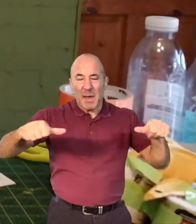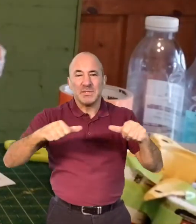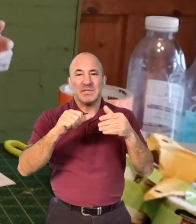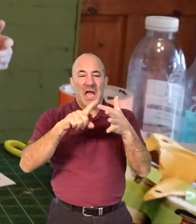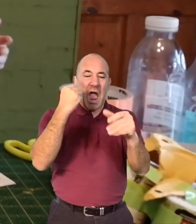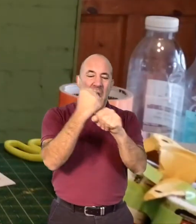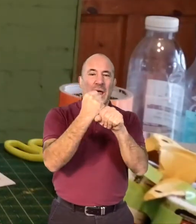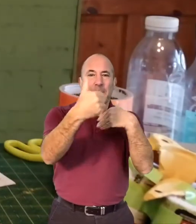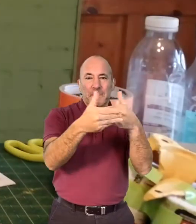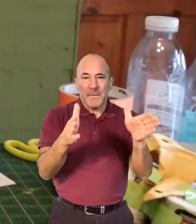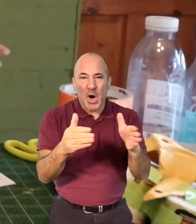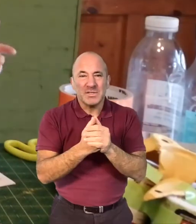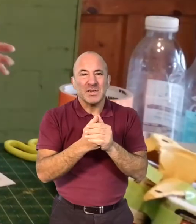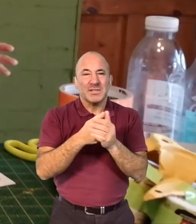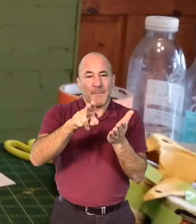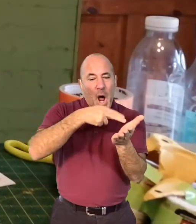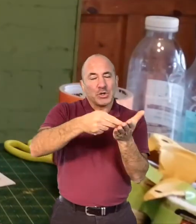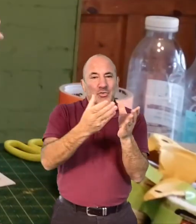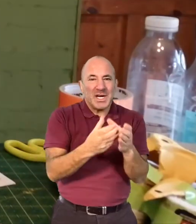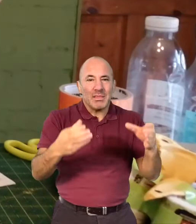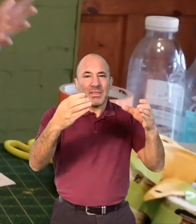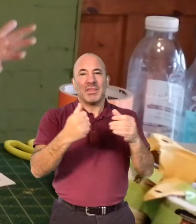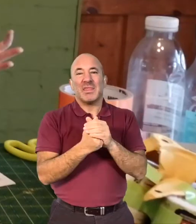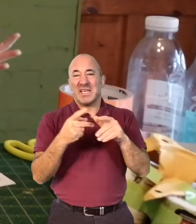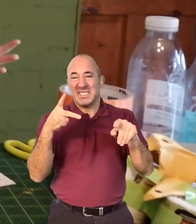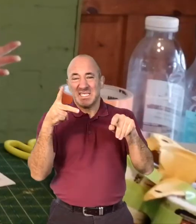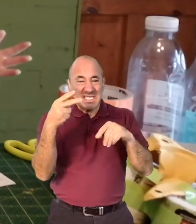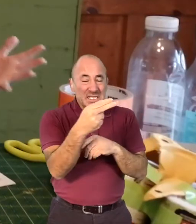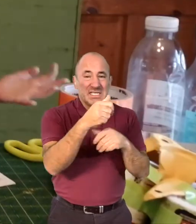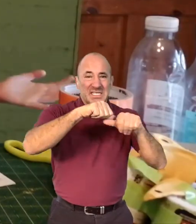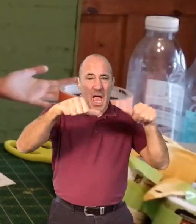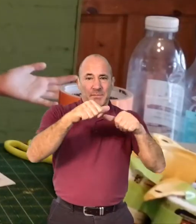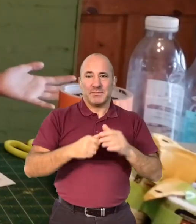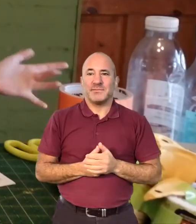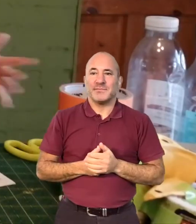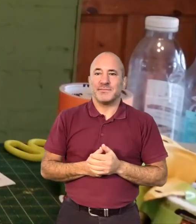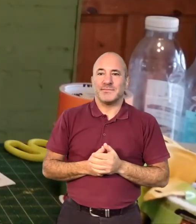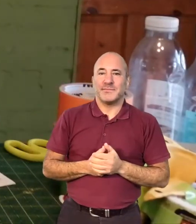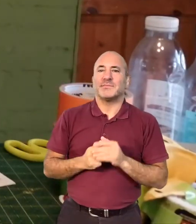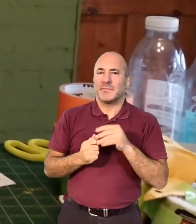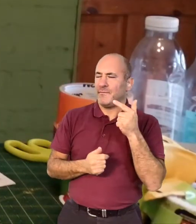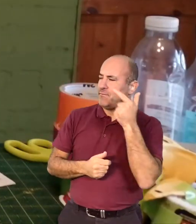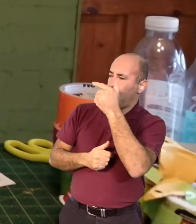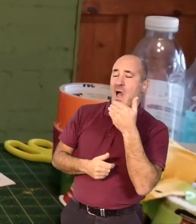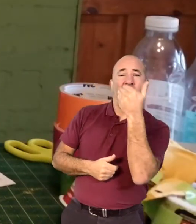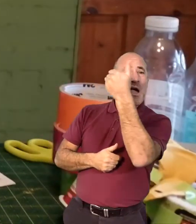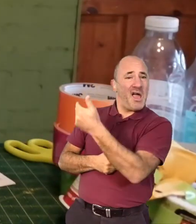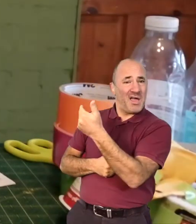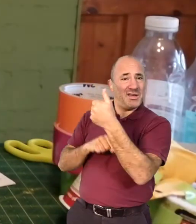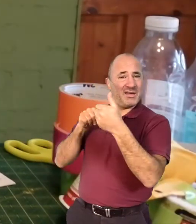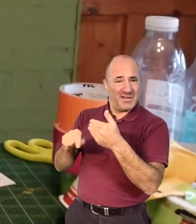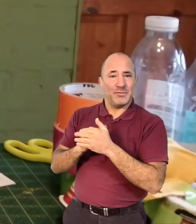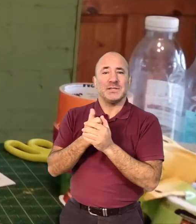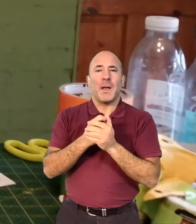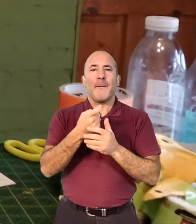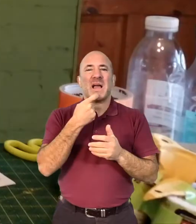egg boxes, margarine tubs, plus scissors and tapes. To my right, slightly in front of me, I